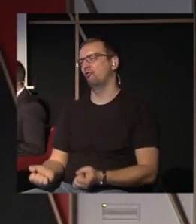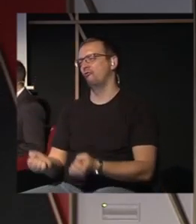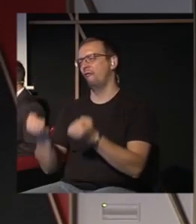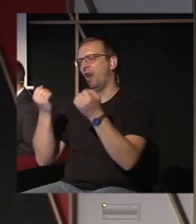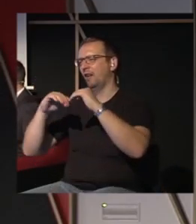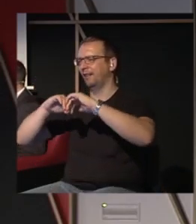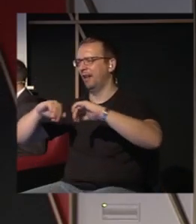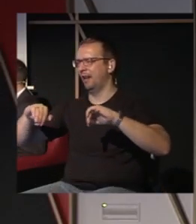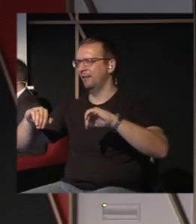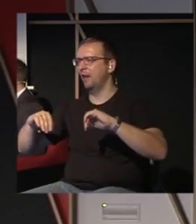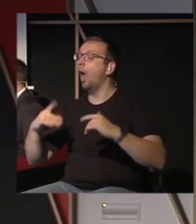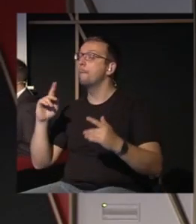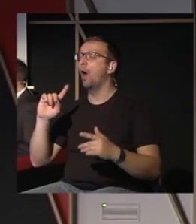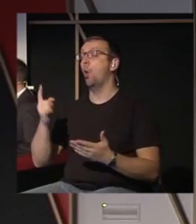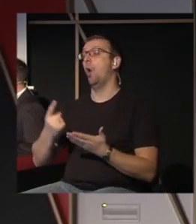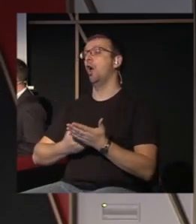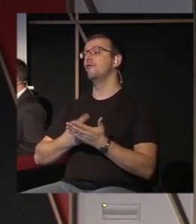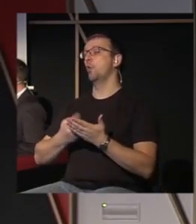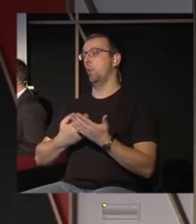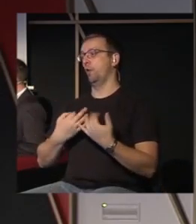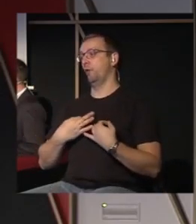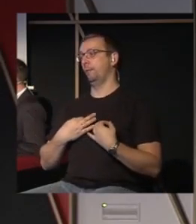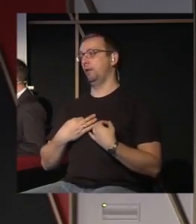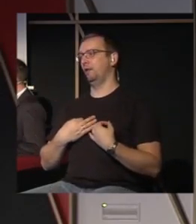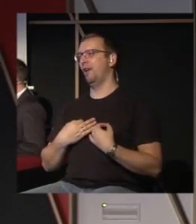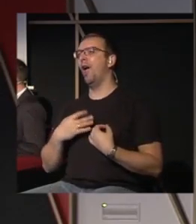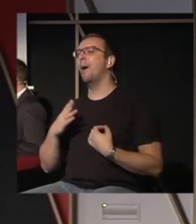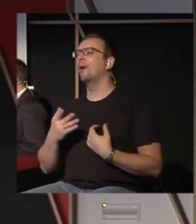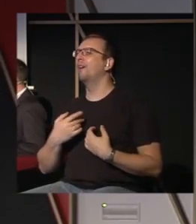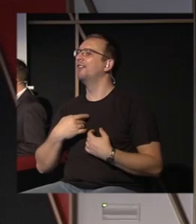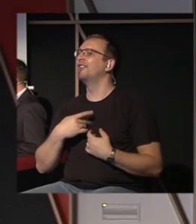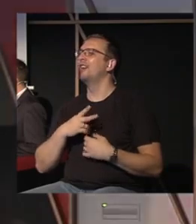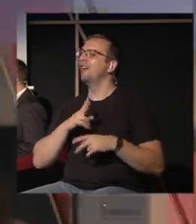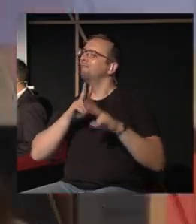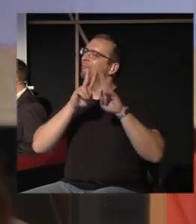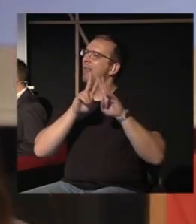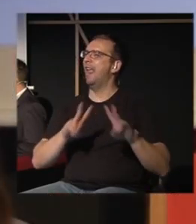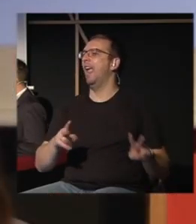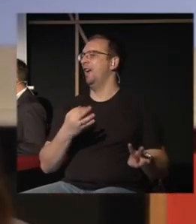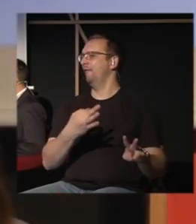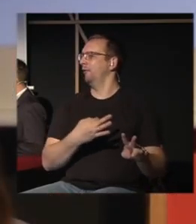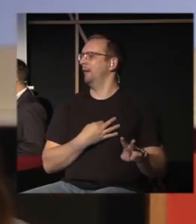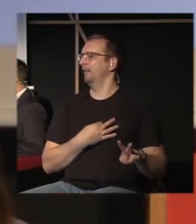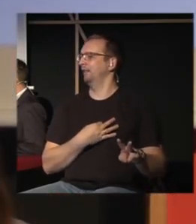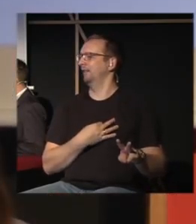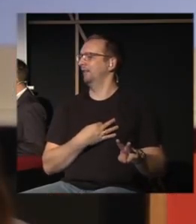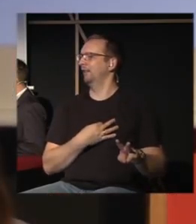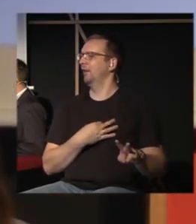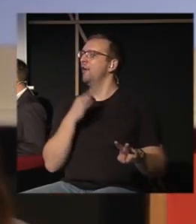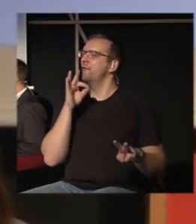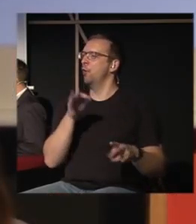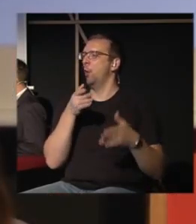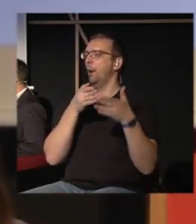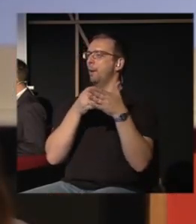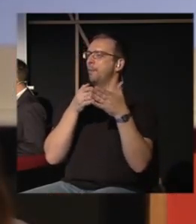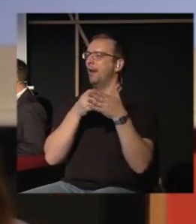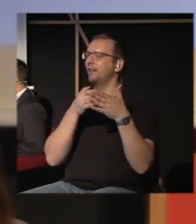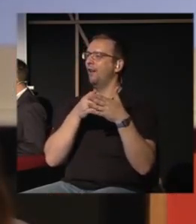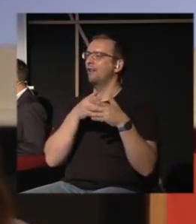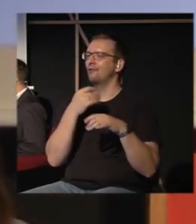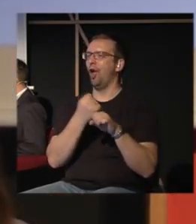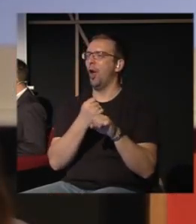DAO, and I don't find it difficult because I have enough time to manage both roles, and it's